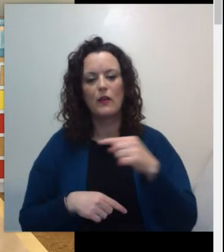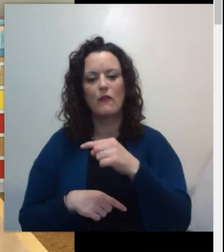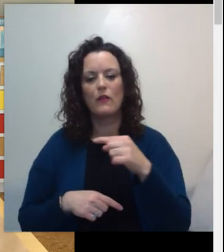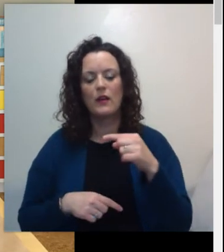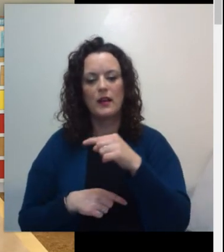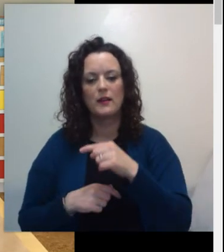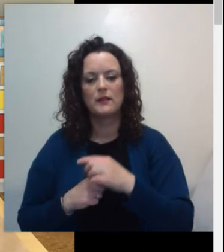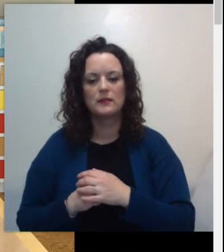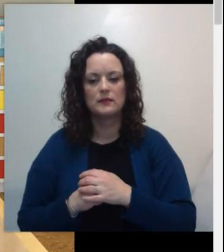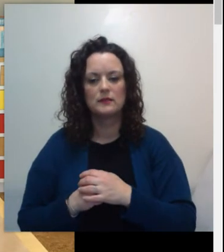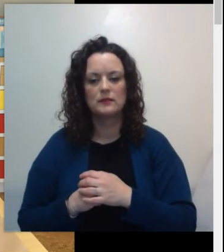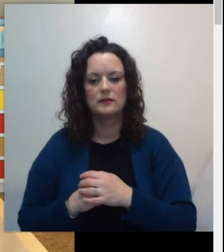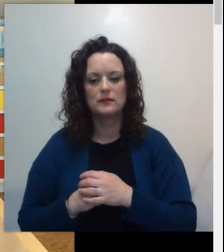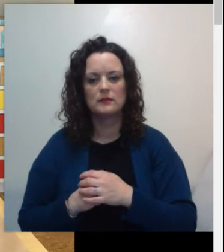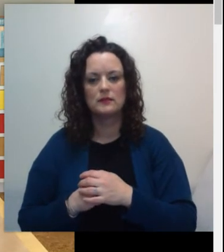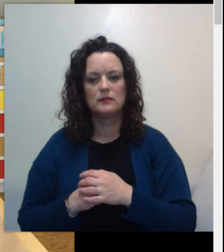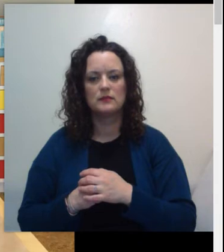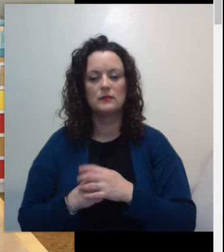that today